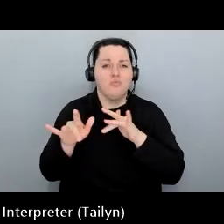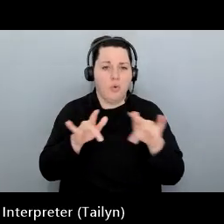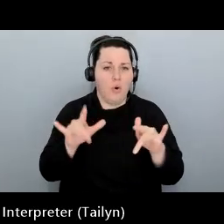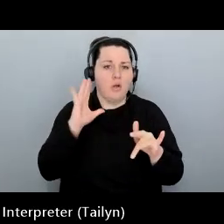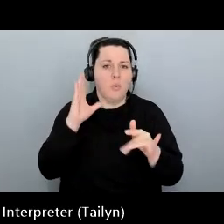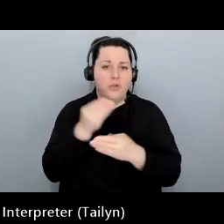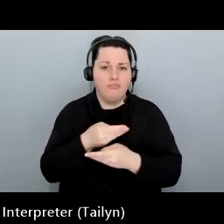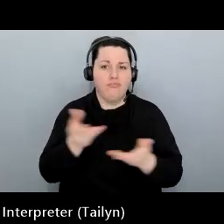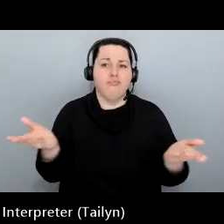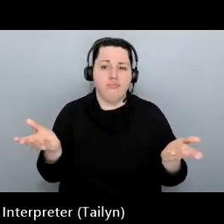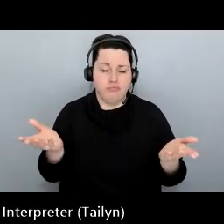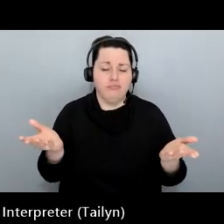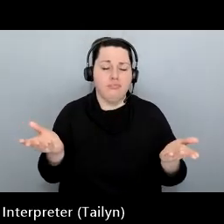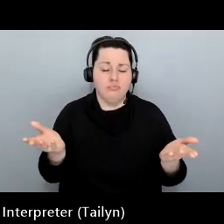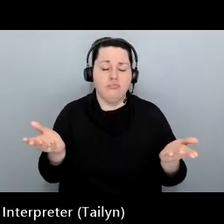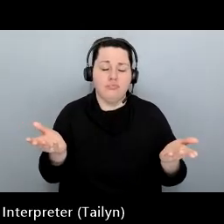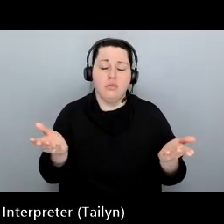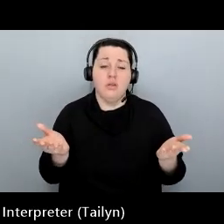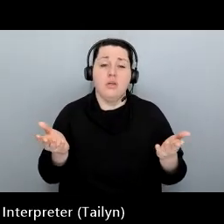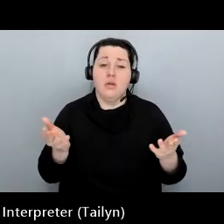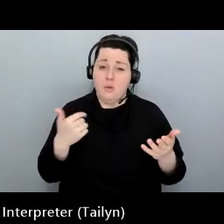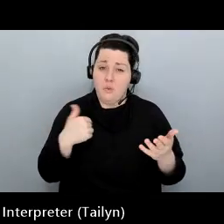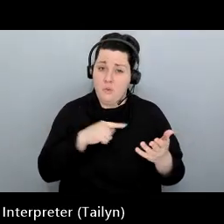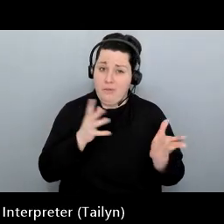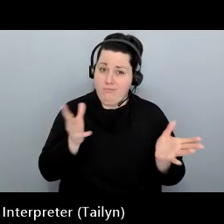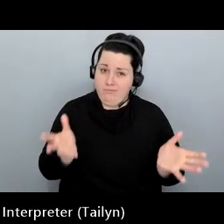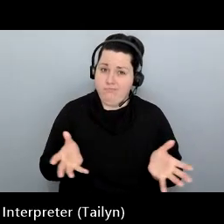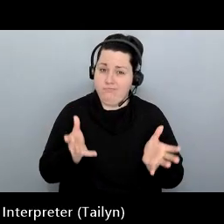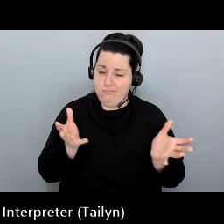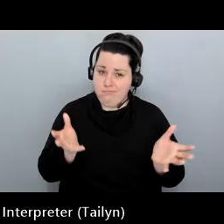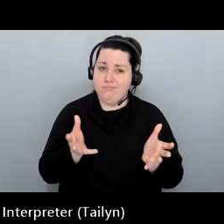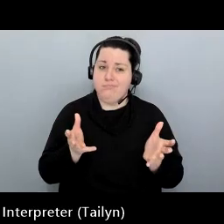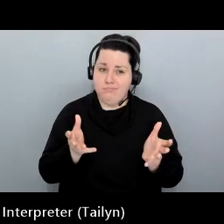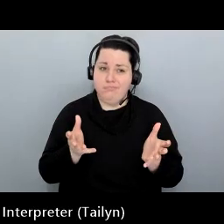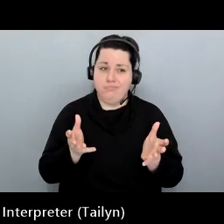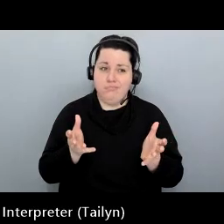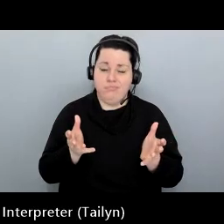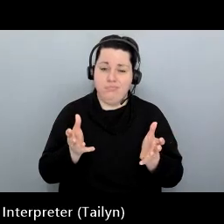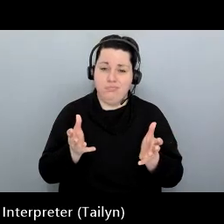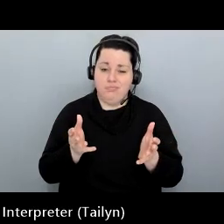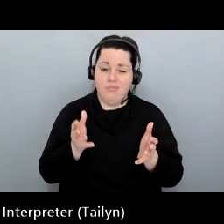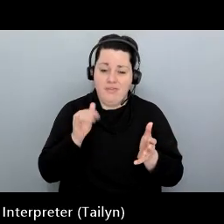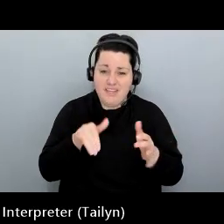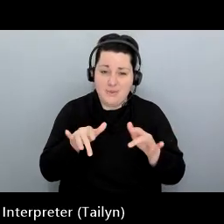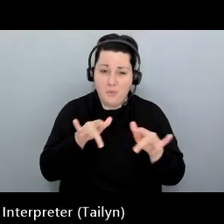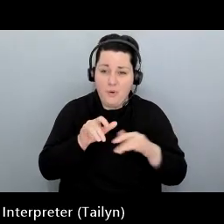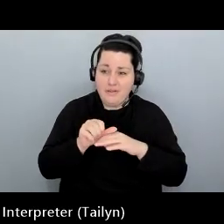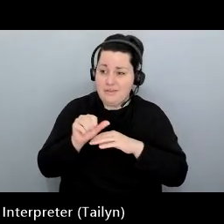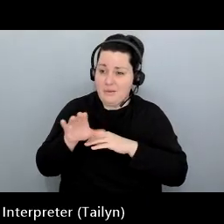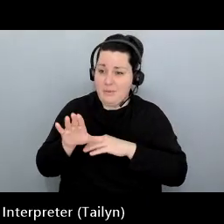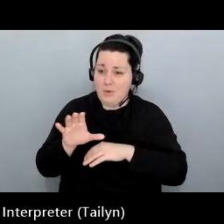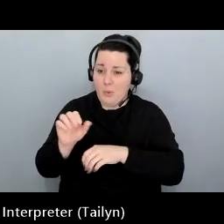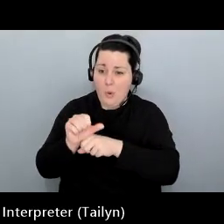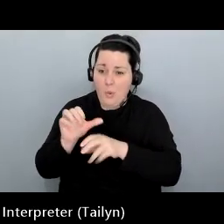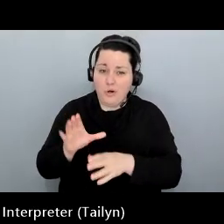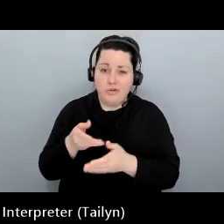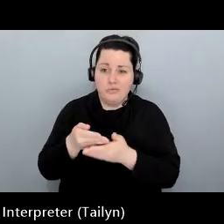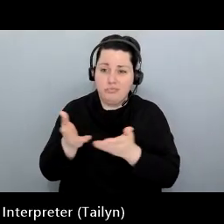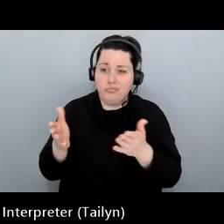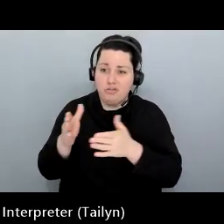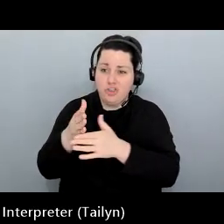guys afterwards. We definitely urge you to submit this to your colleagues, anybody within your circle that